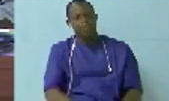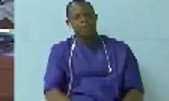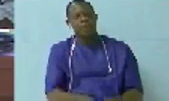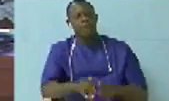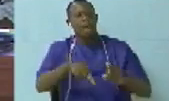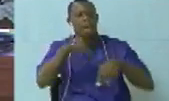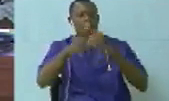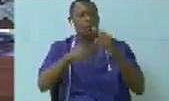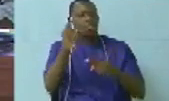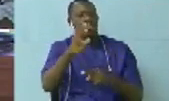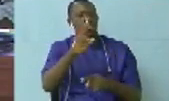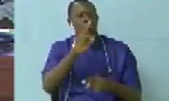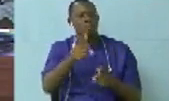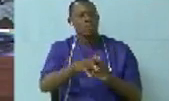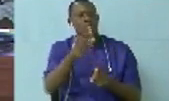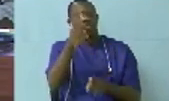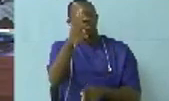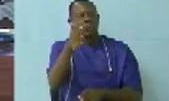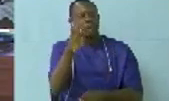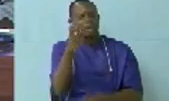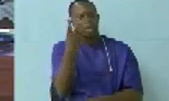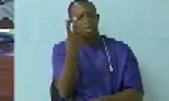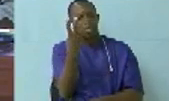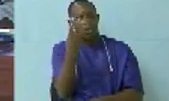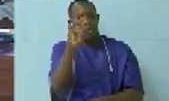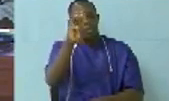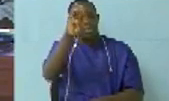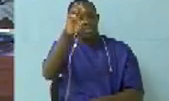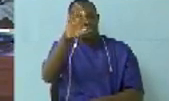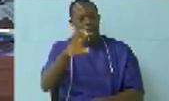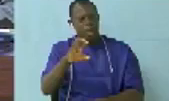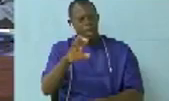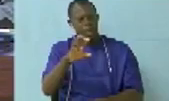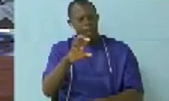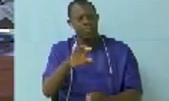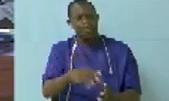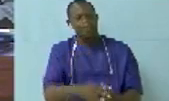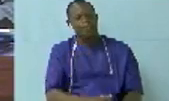of 22nd March